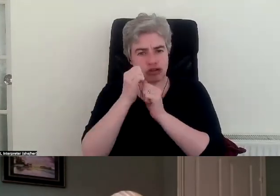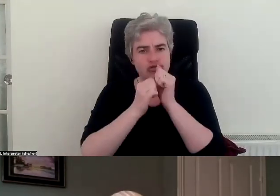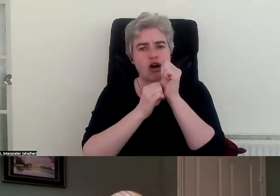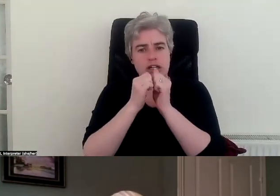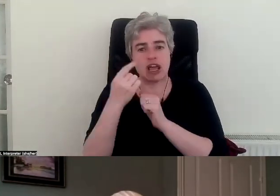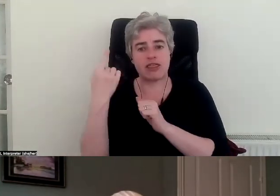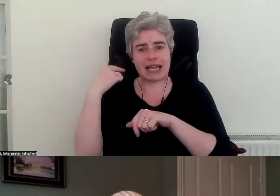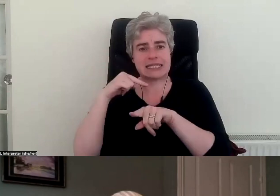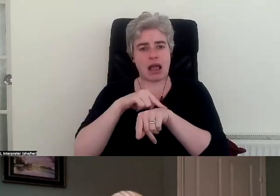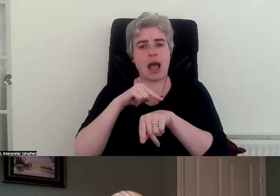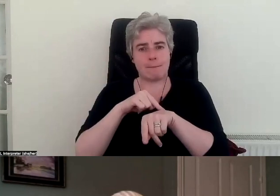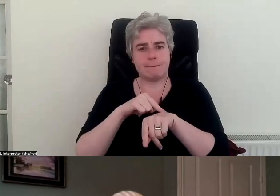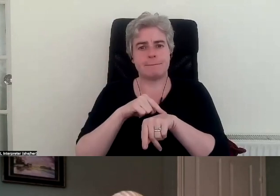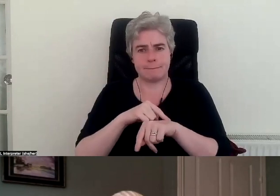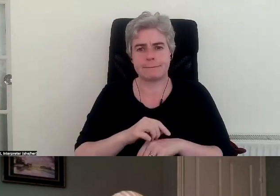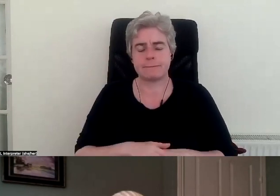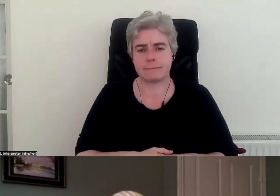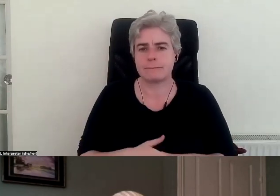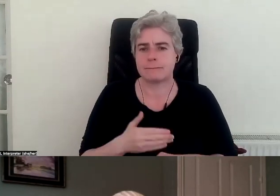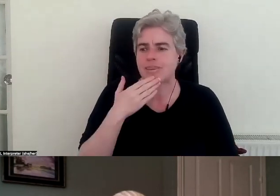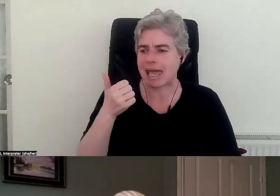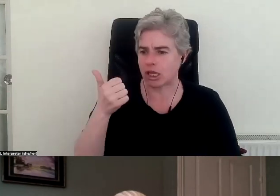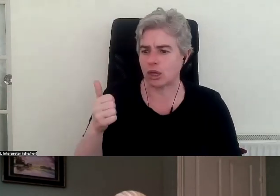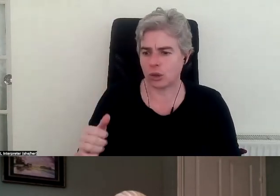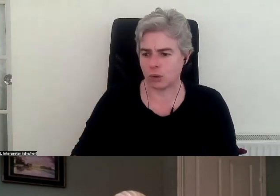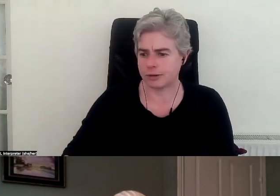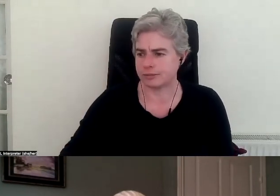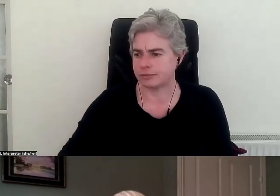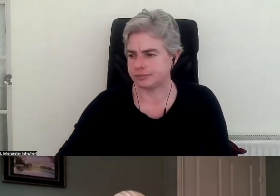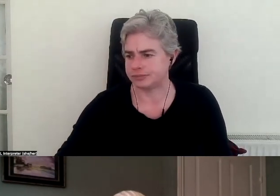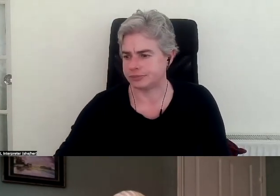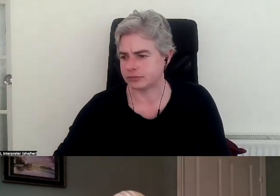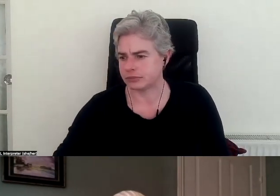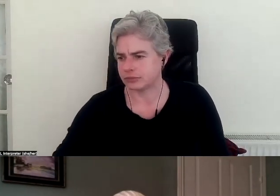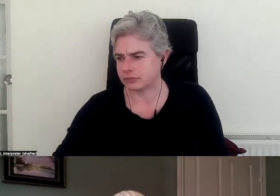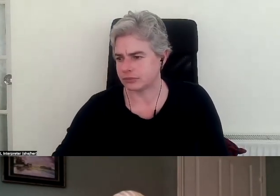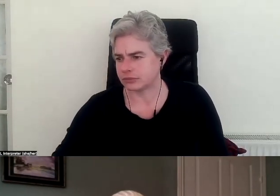that point in time. Thank you.